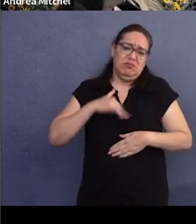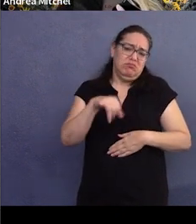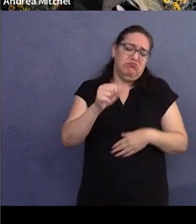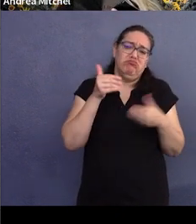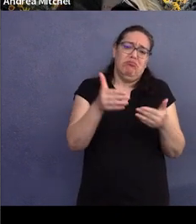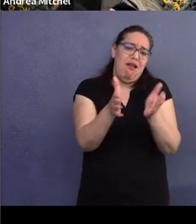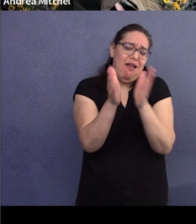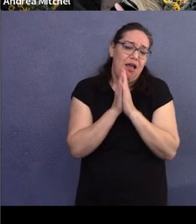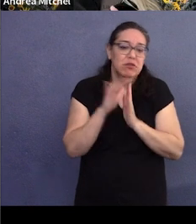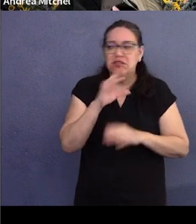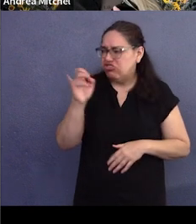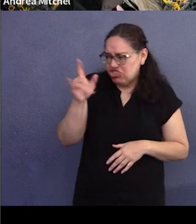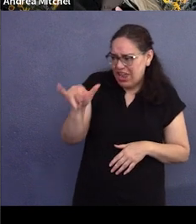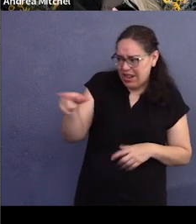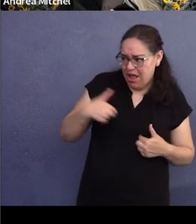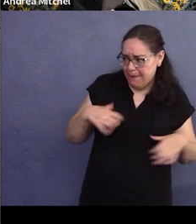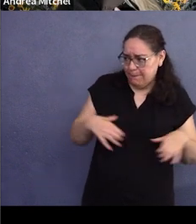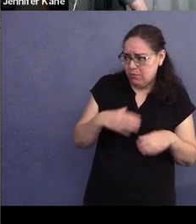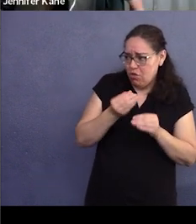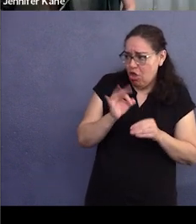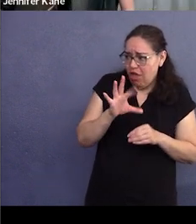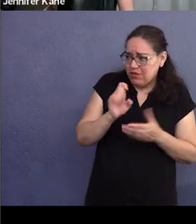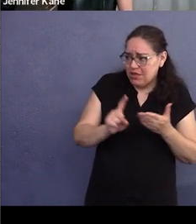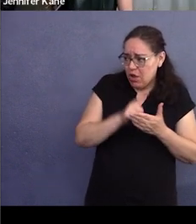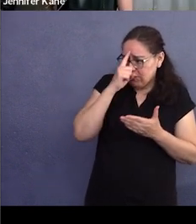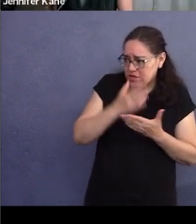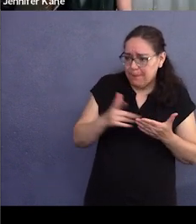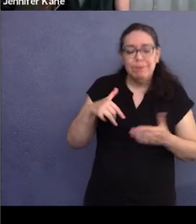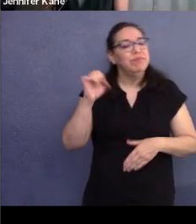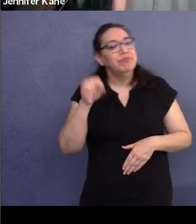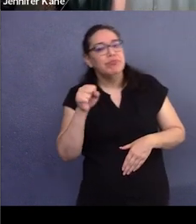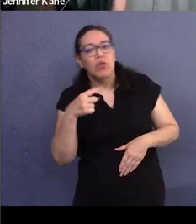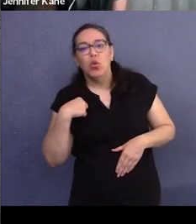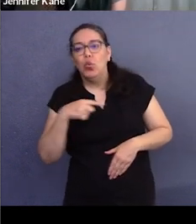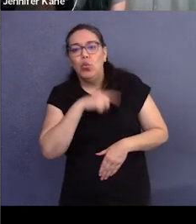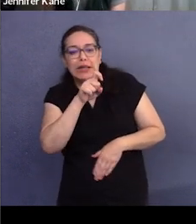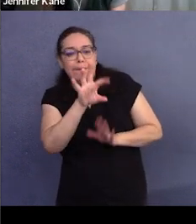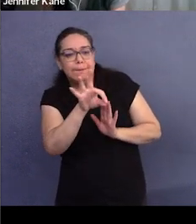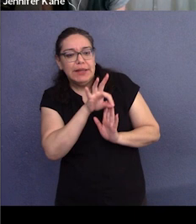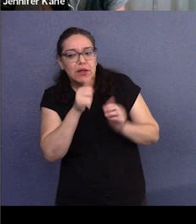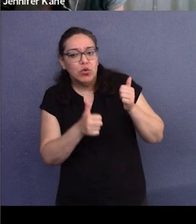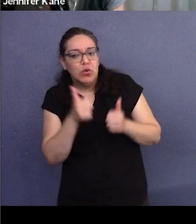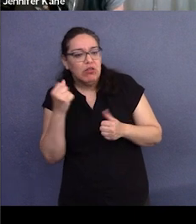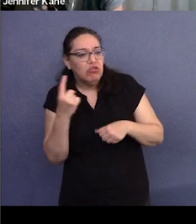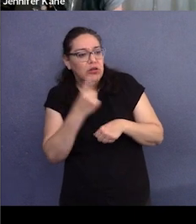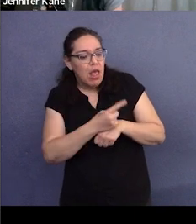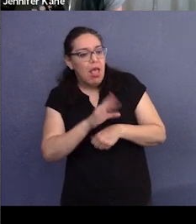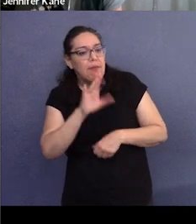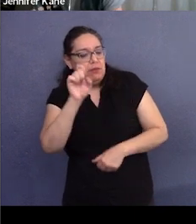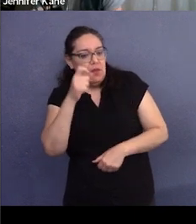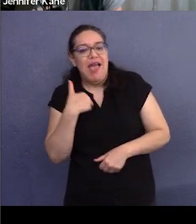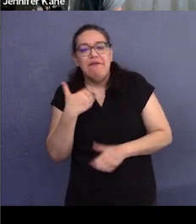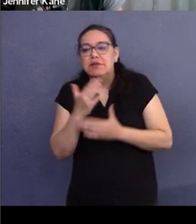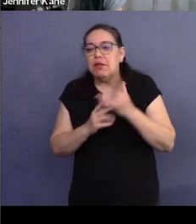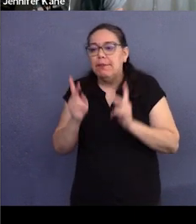and Jenny, am I doing office hours for some? Oh yeah, we need to select the day, but we have folks in